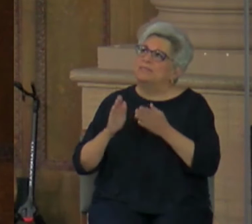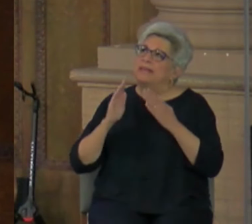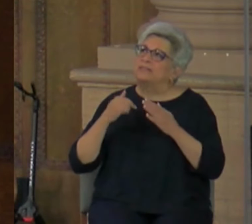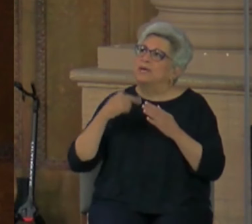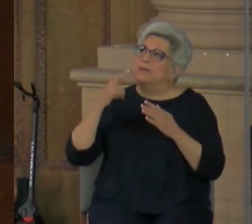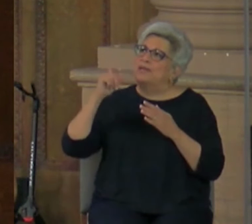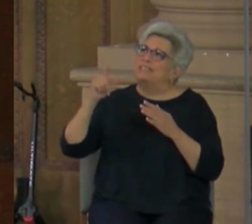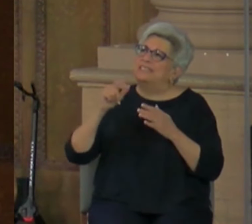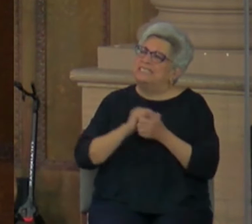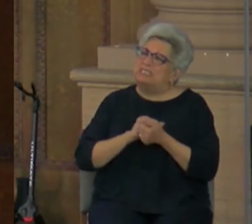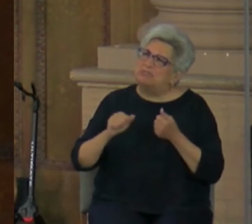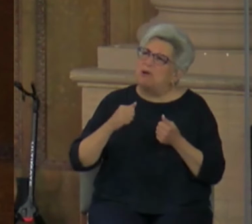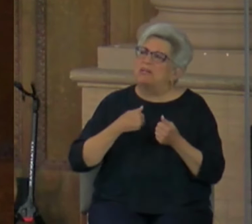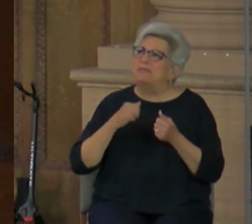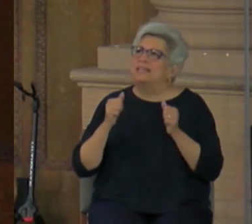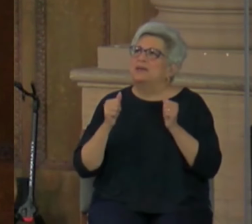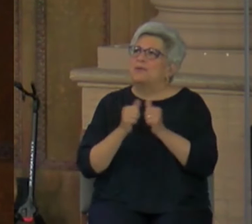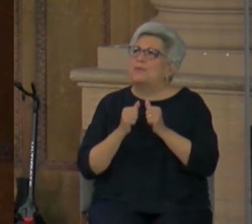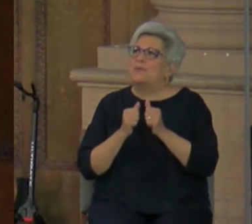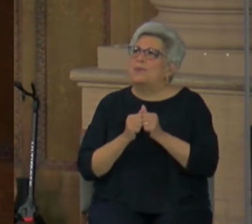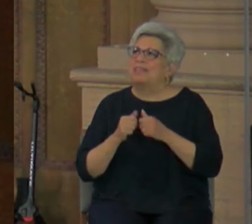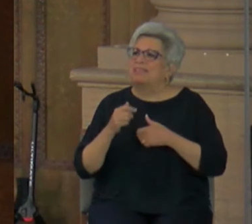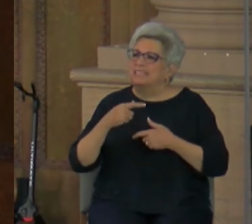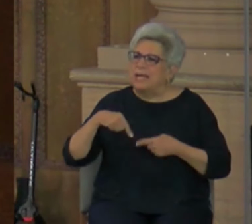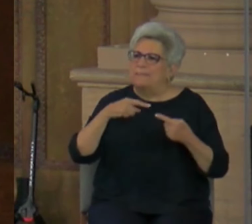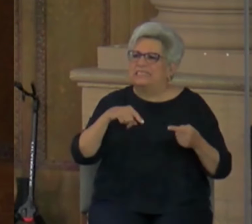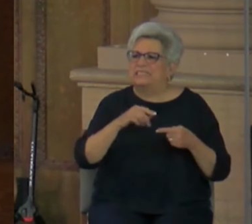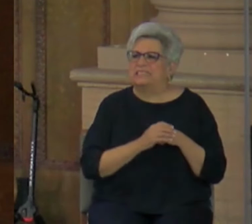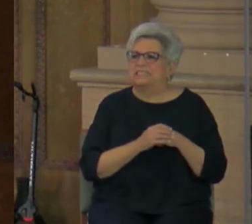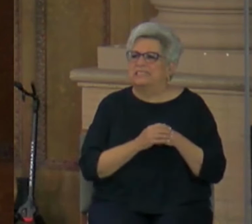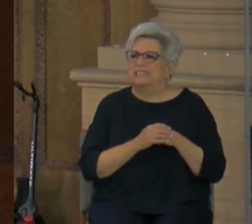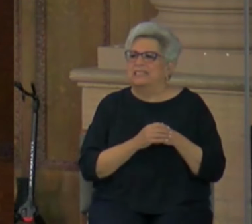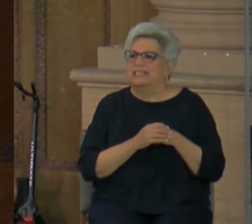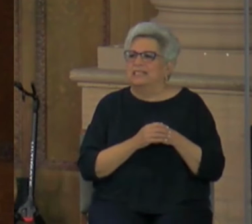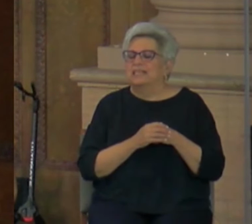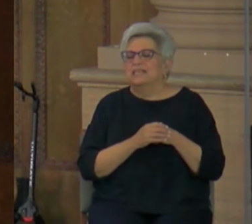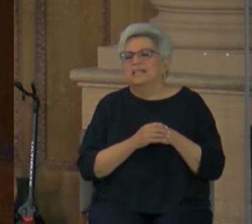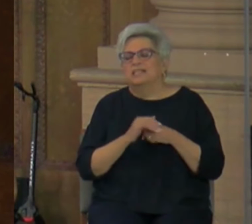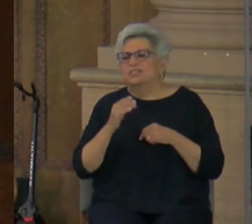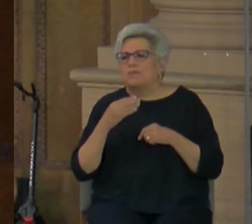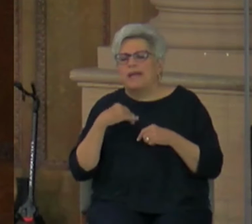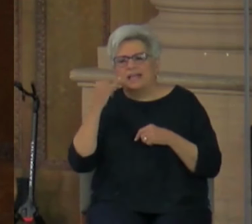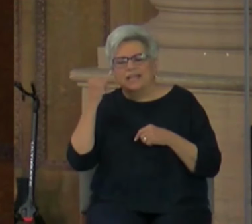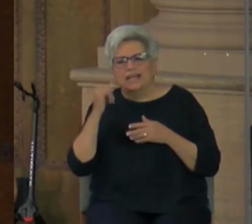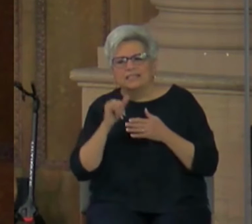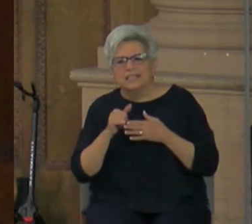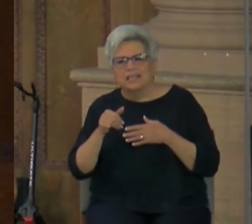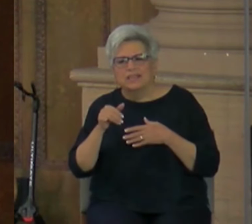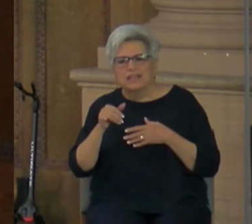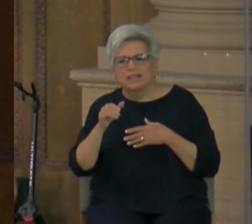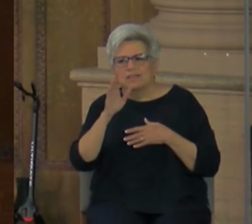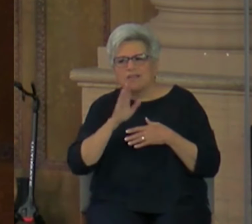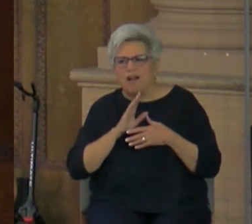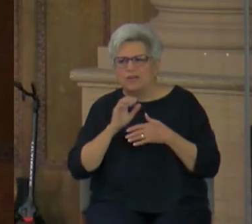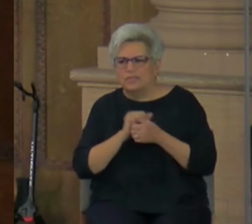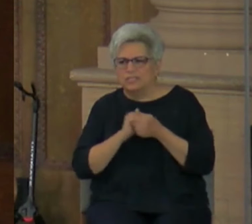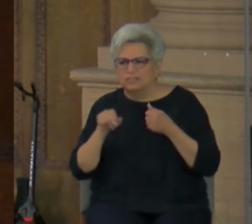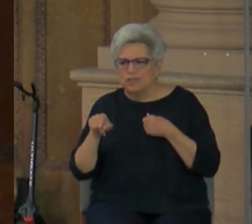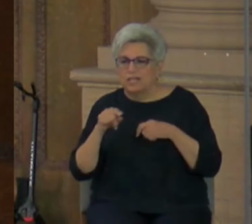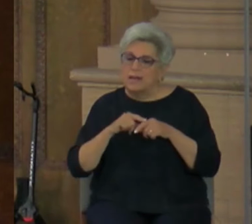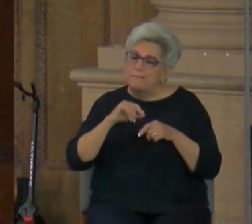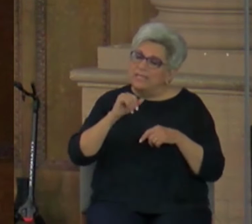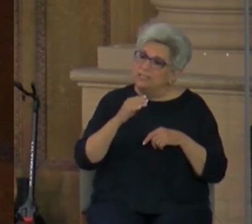he crushes me with a tempest." So he had this idea that in the storm, God was crushing him. But in Job